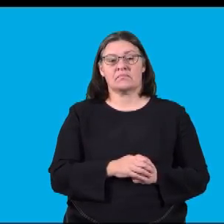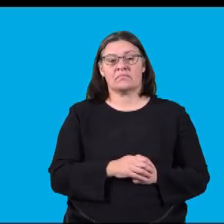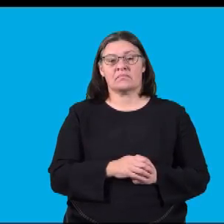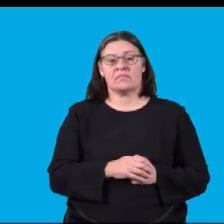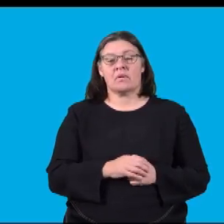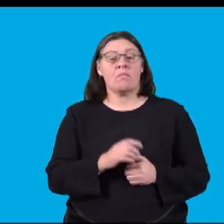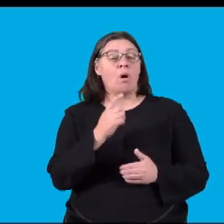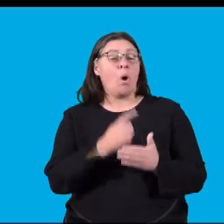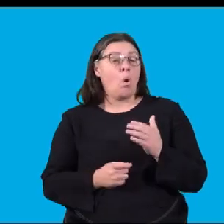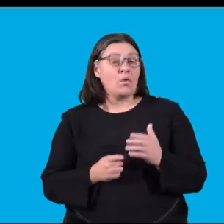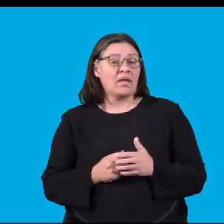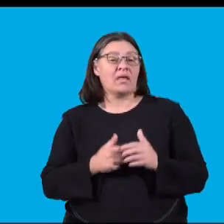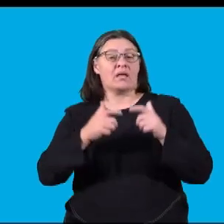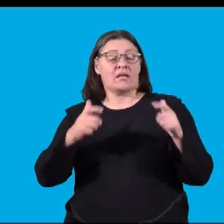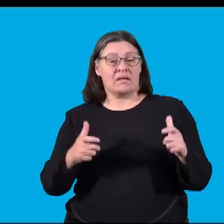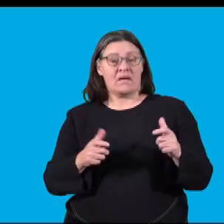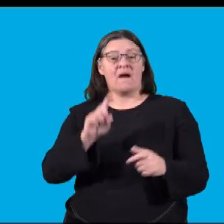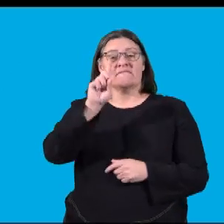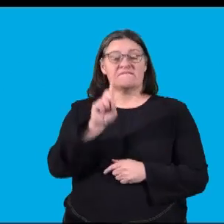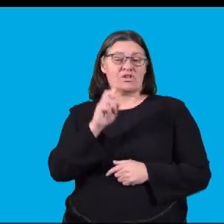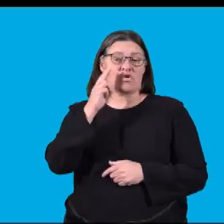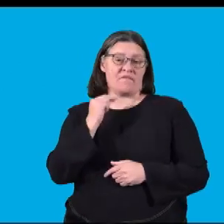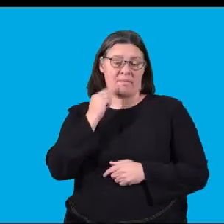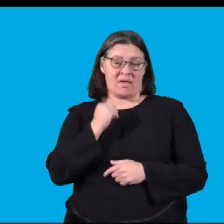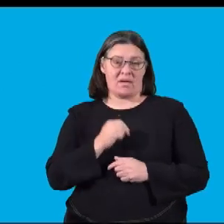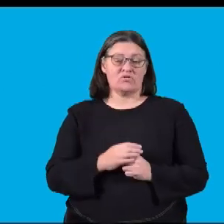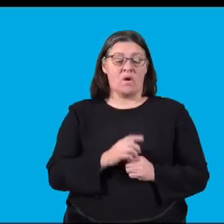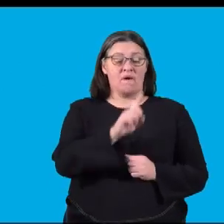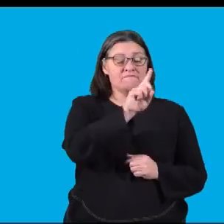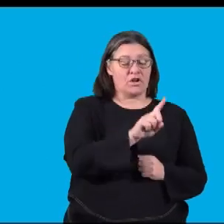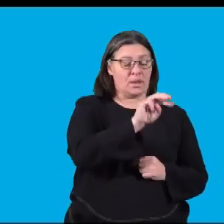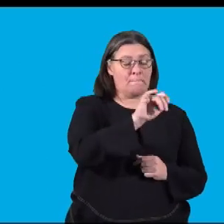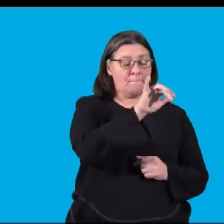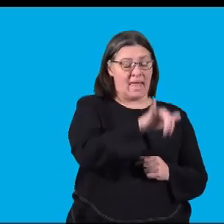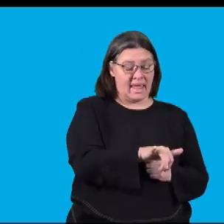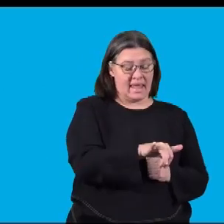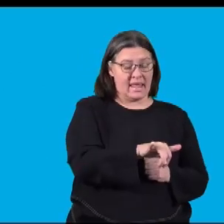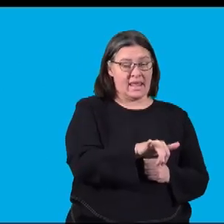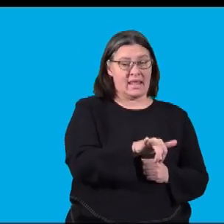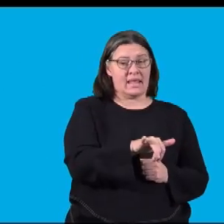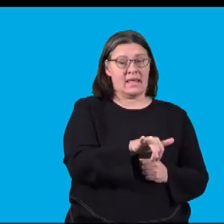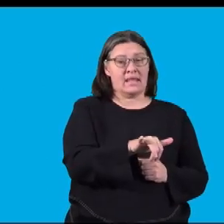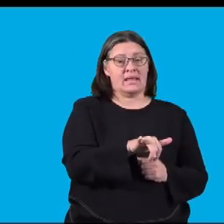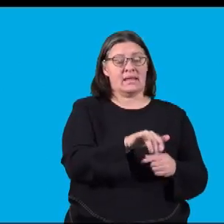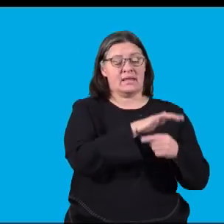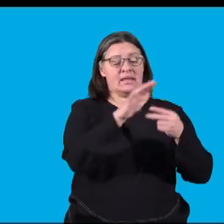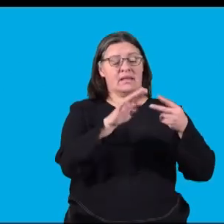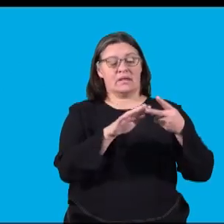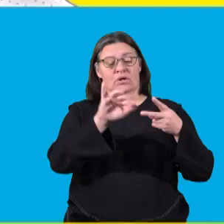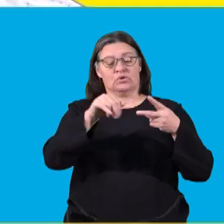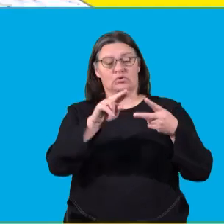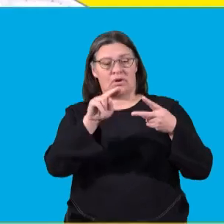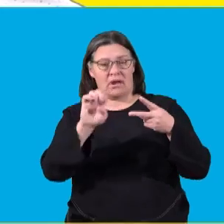will only increase on the 1st of November. So from the 1st of May, so we're going to say